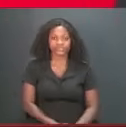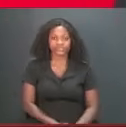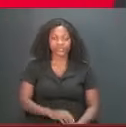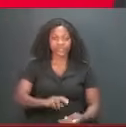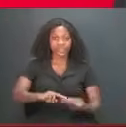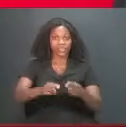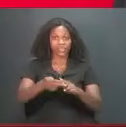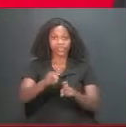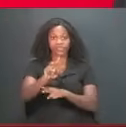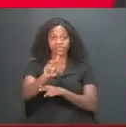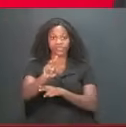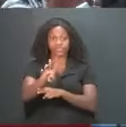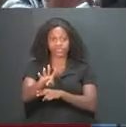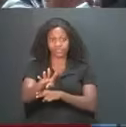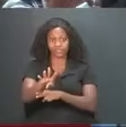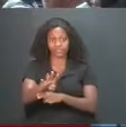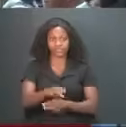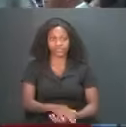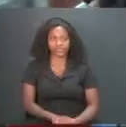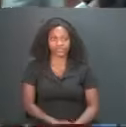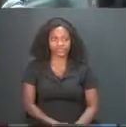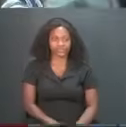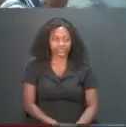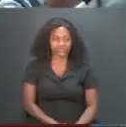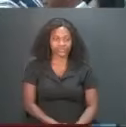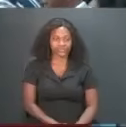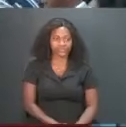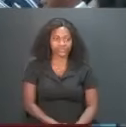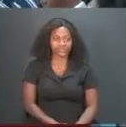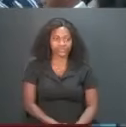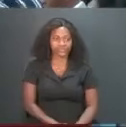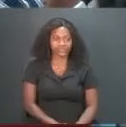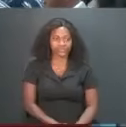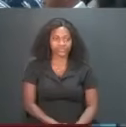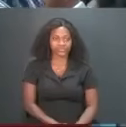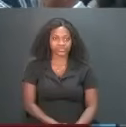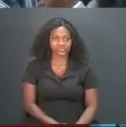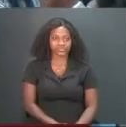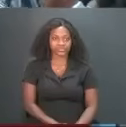24. Item number 24. Mr. Speaker,